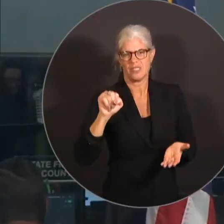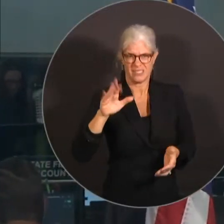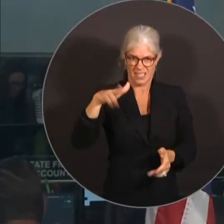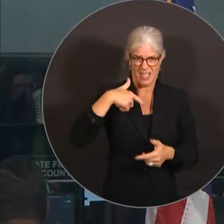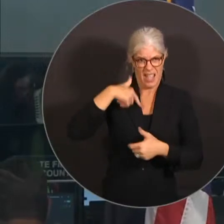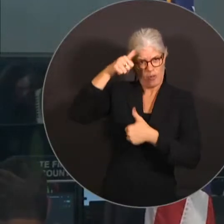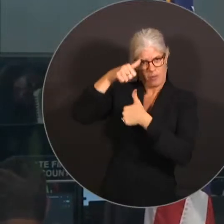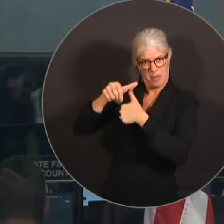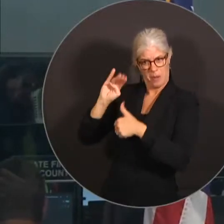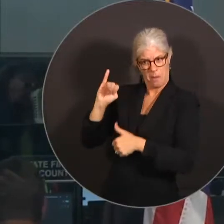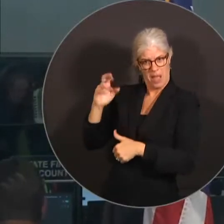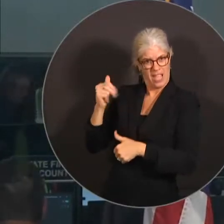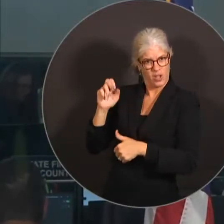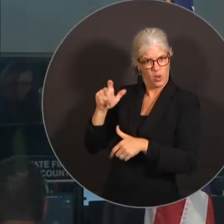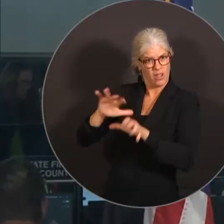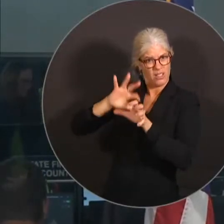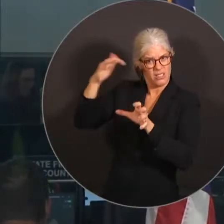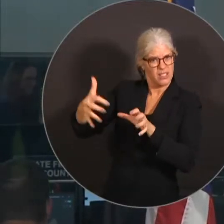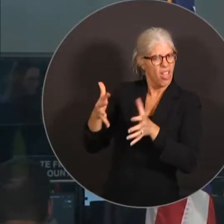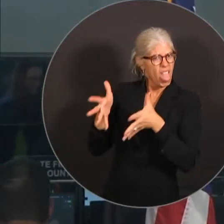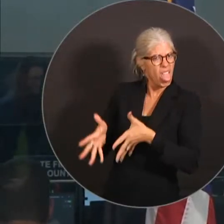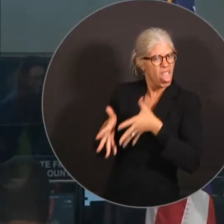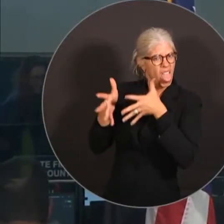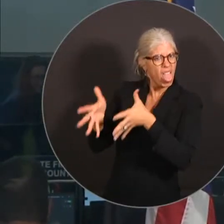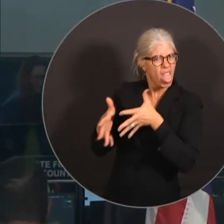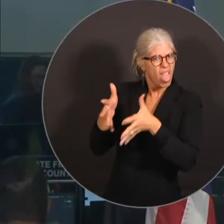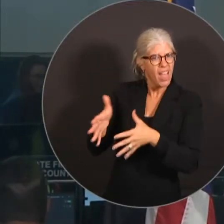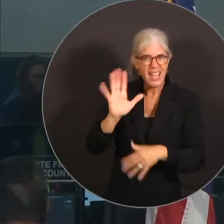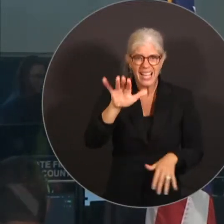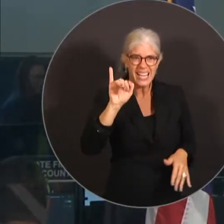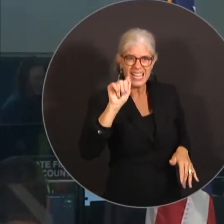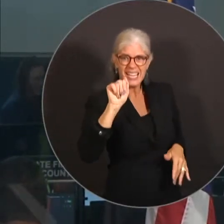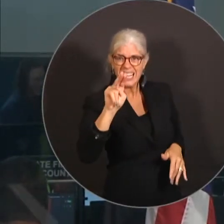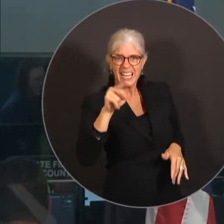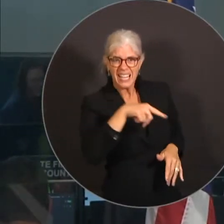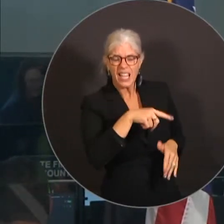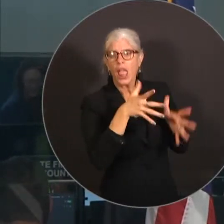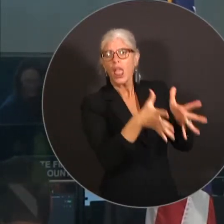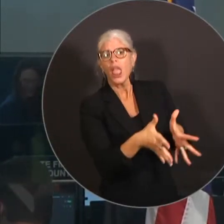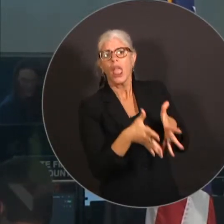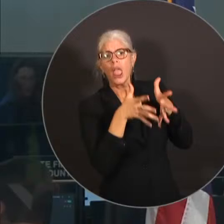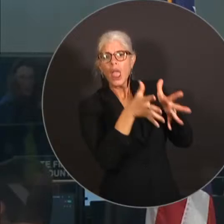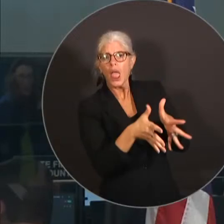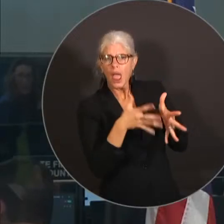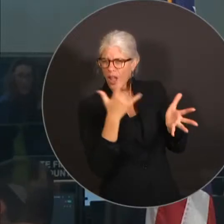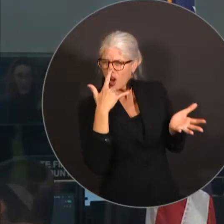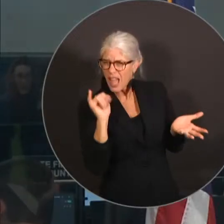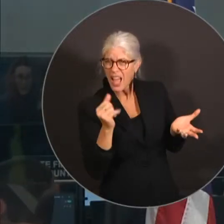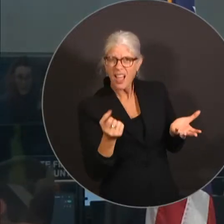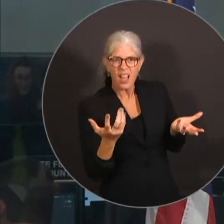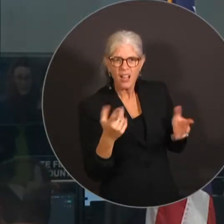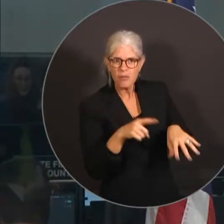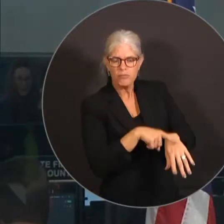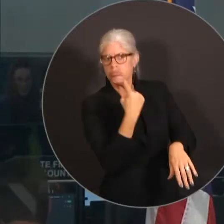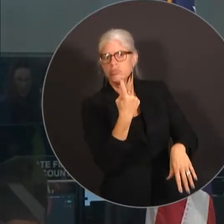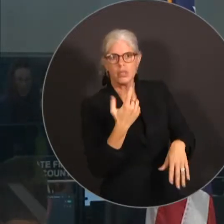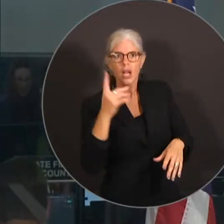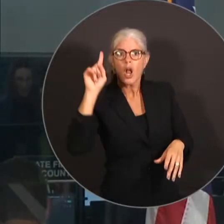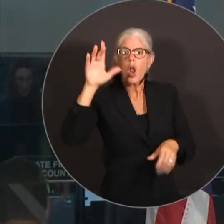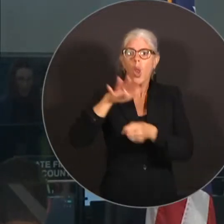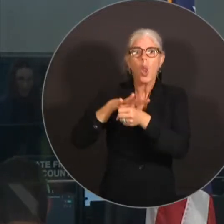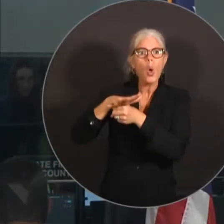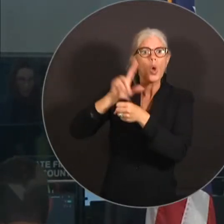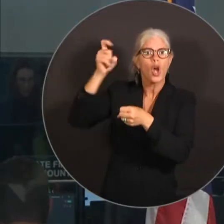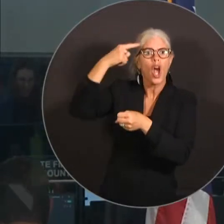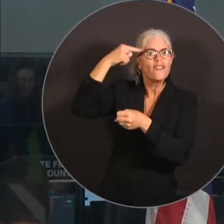took to do the debris. Ian, there was debris. I mean, and a lot of it is the local governments are